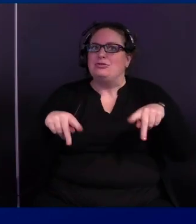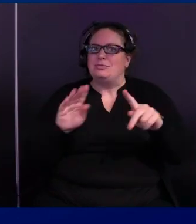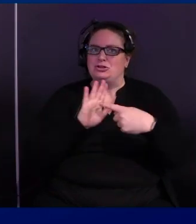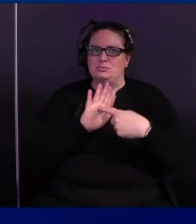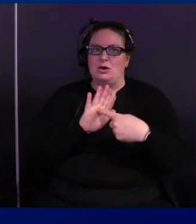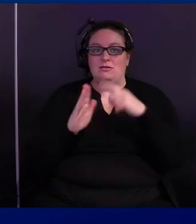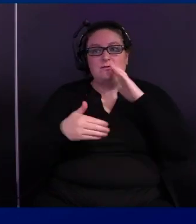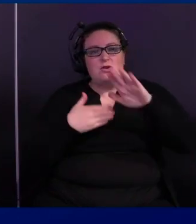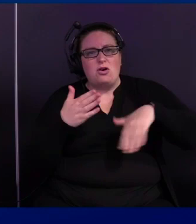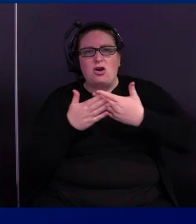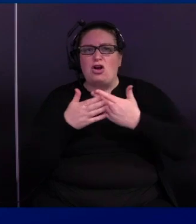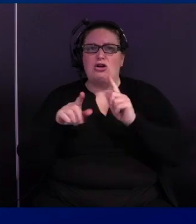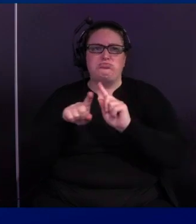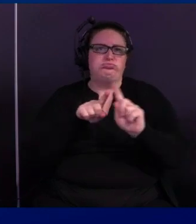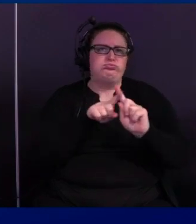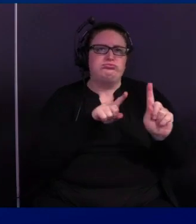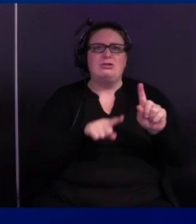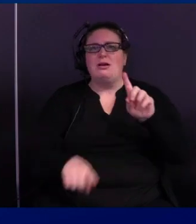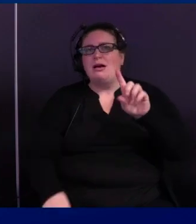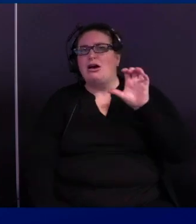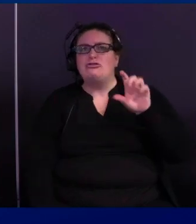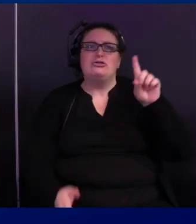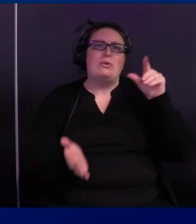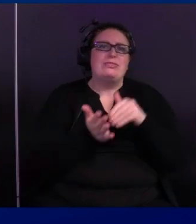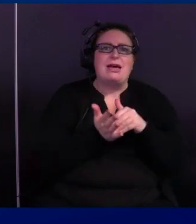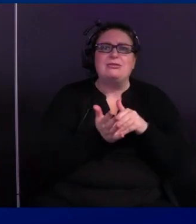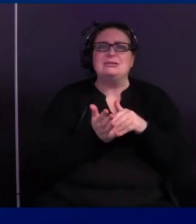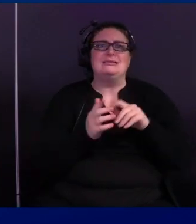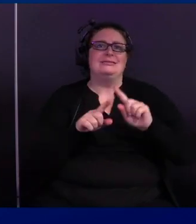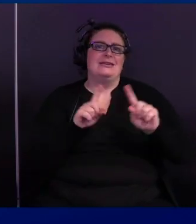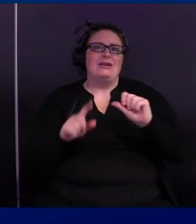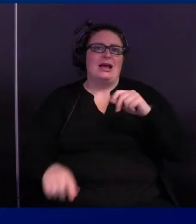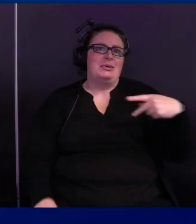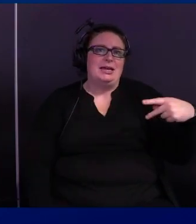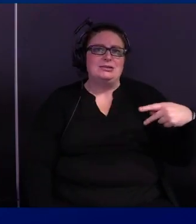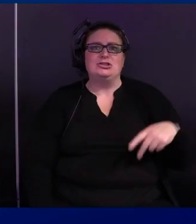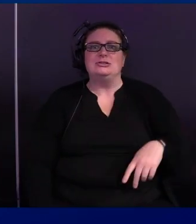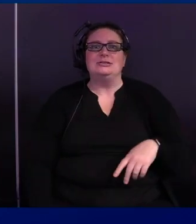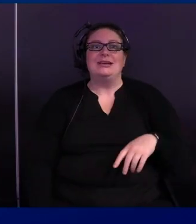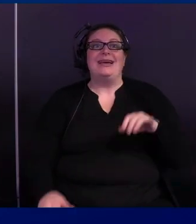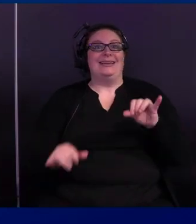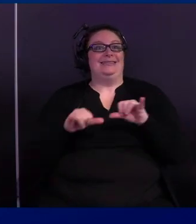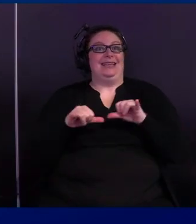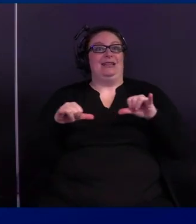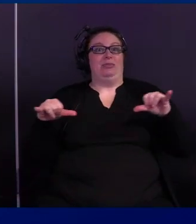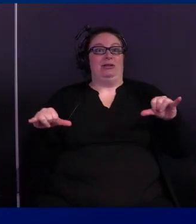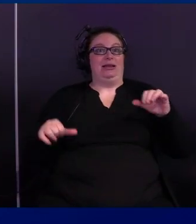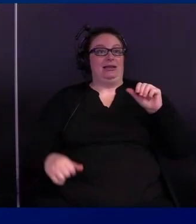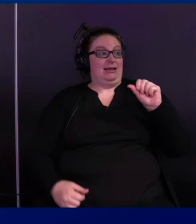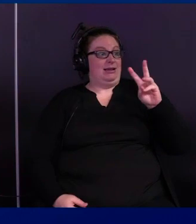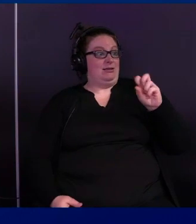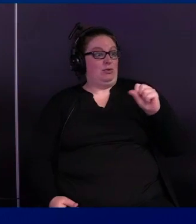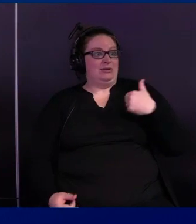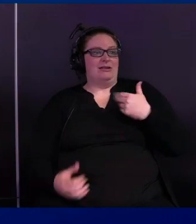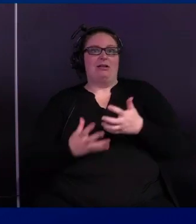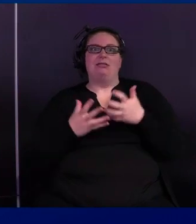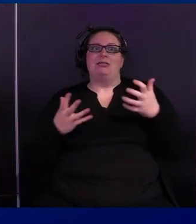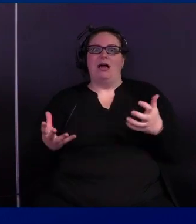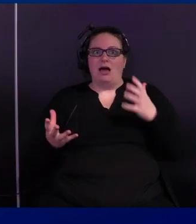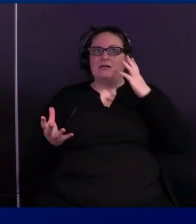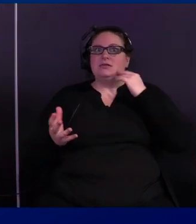all your different hundreds, sometimes thousands of applications. You have scalability. At AWS, we have a lot of experience